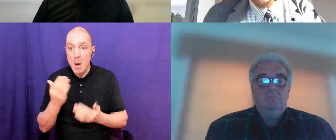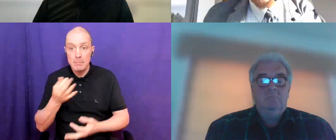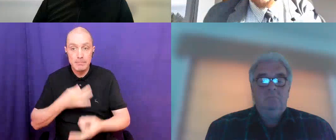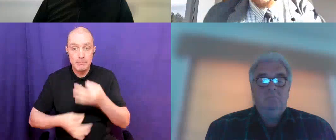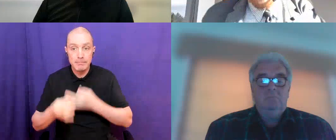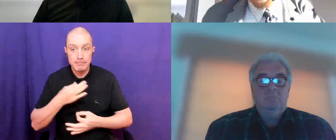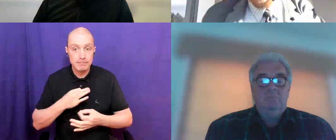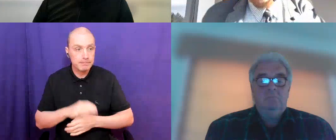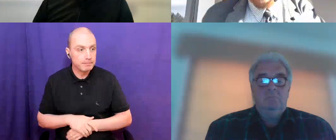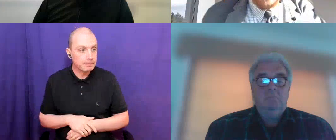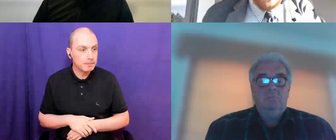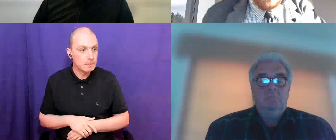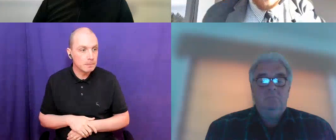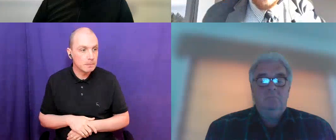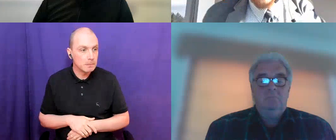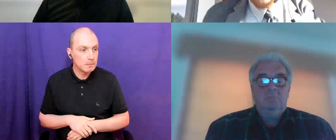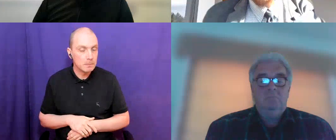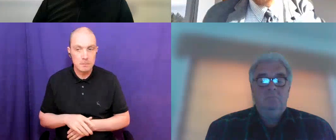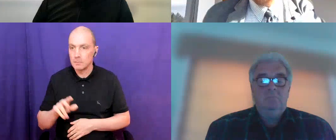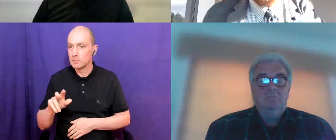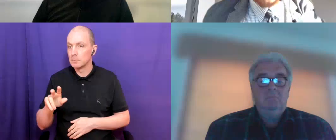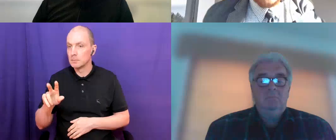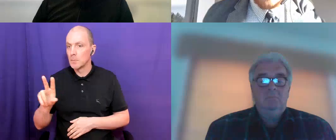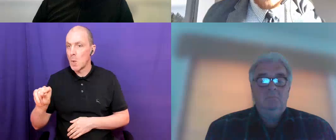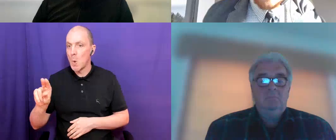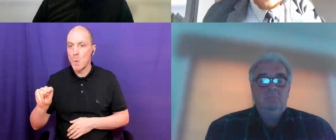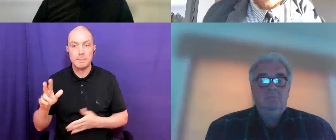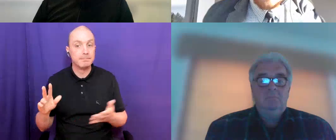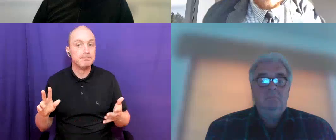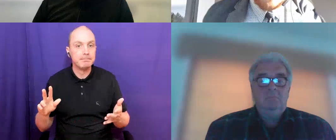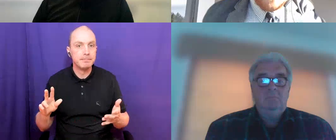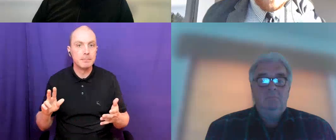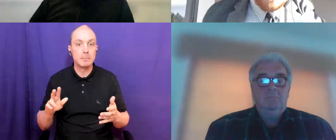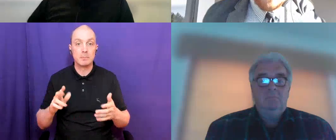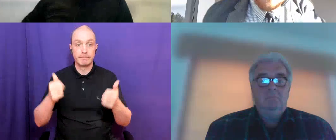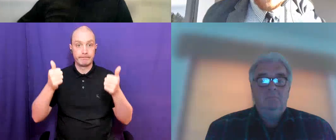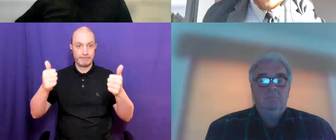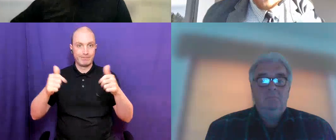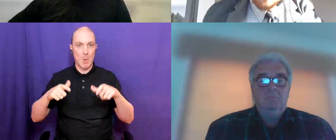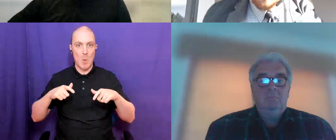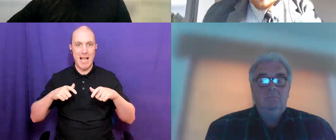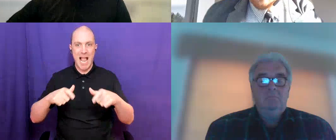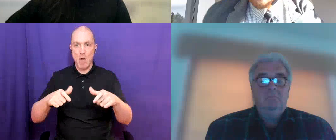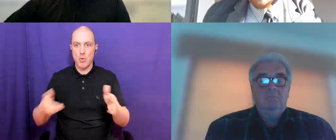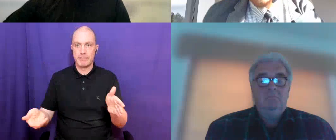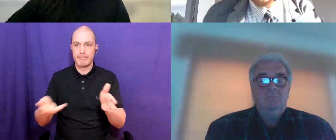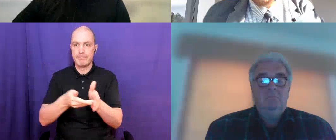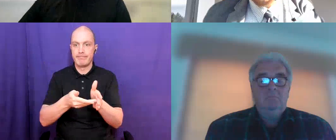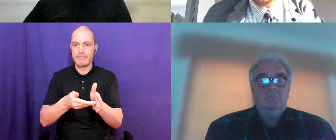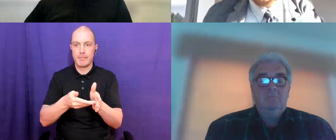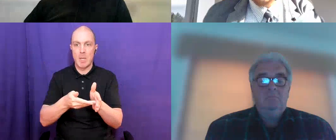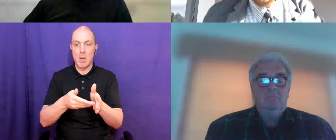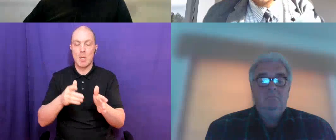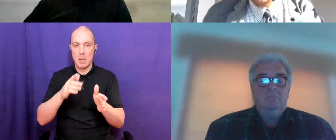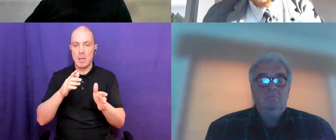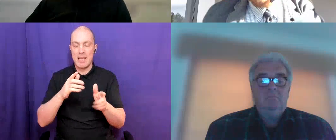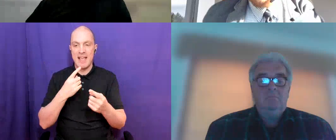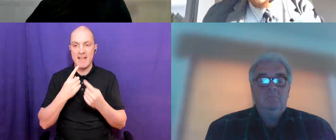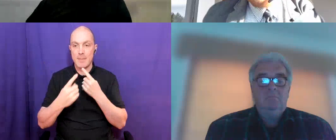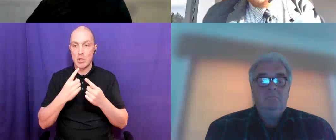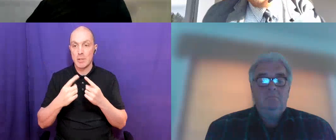No. Don't see any just now, no. Okay, so I'll continue on with some additional information. So Wi-Fi at the